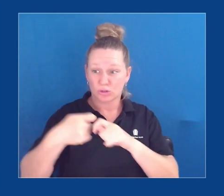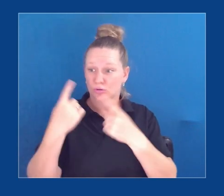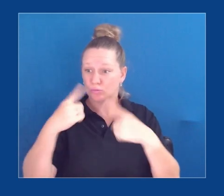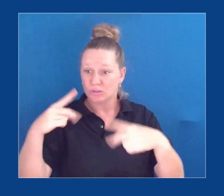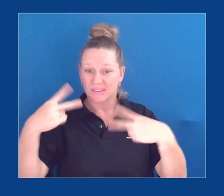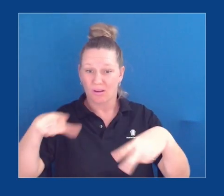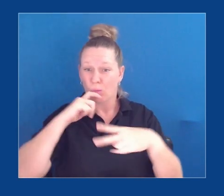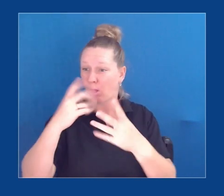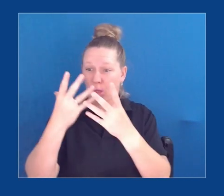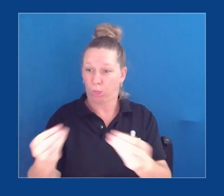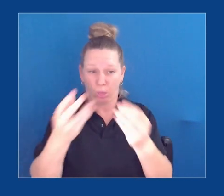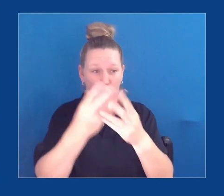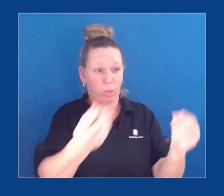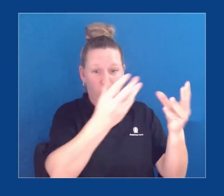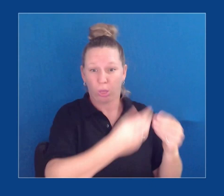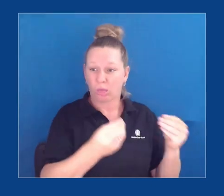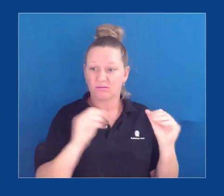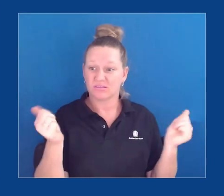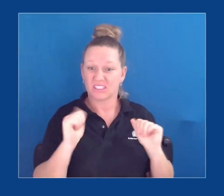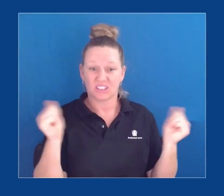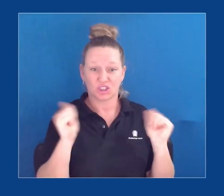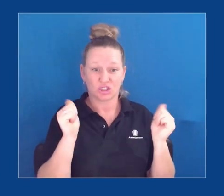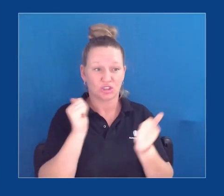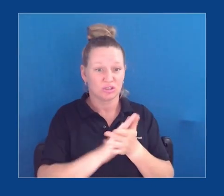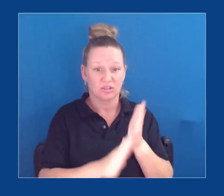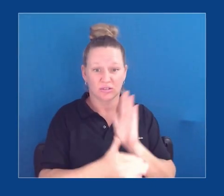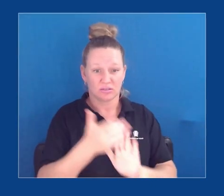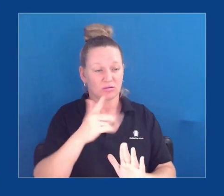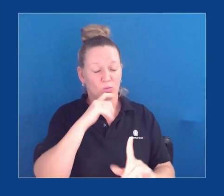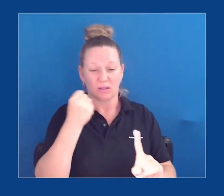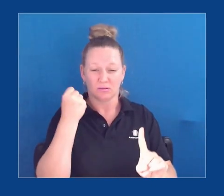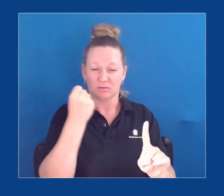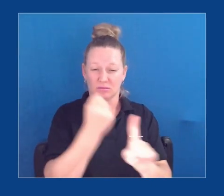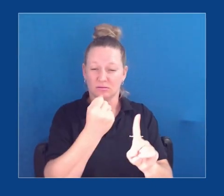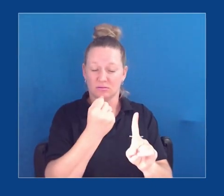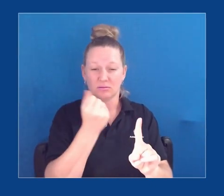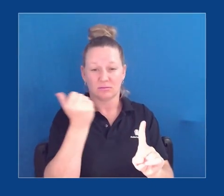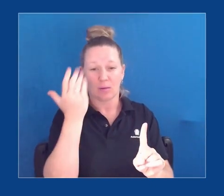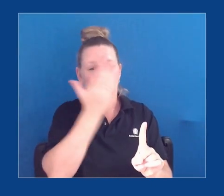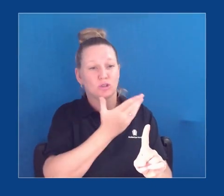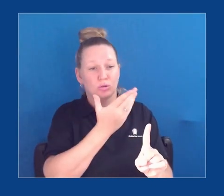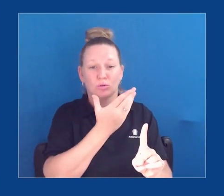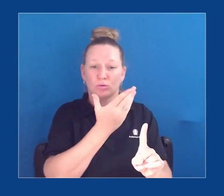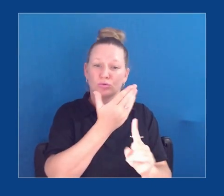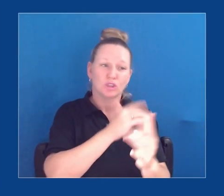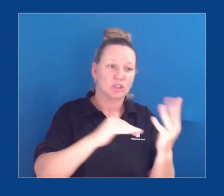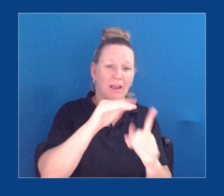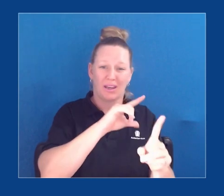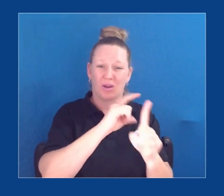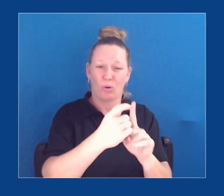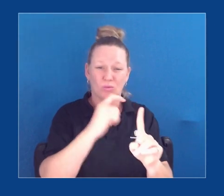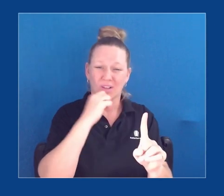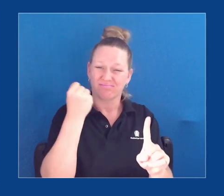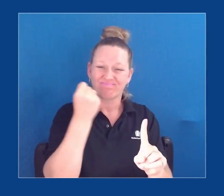destructive consequences for the fabric of Indigenous society and culture. The recording and documenting of